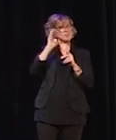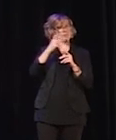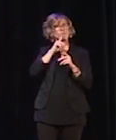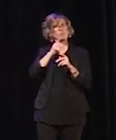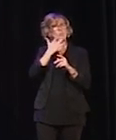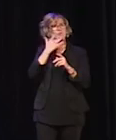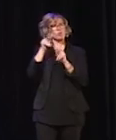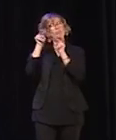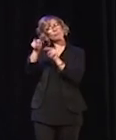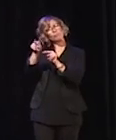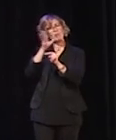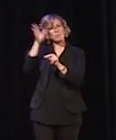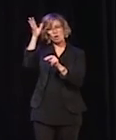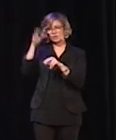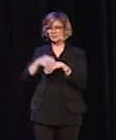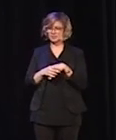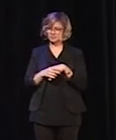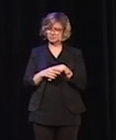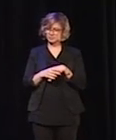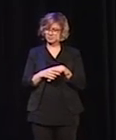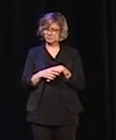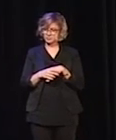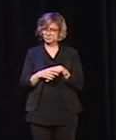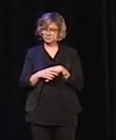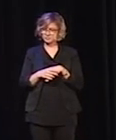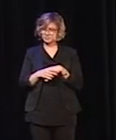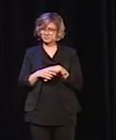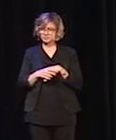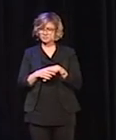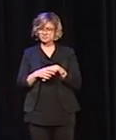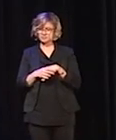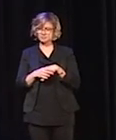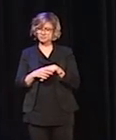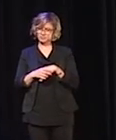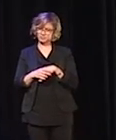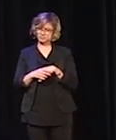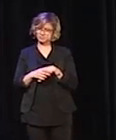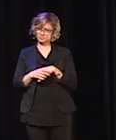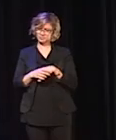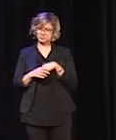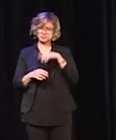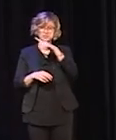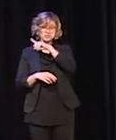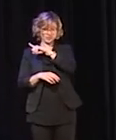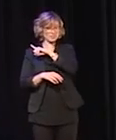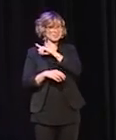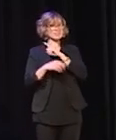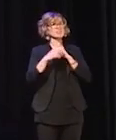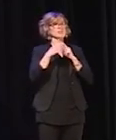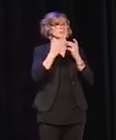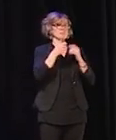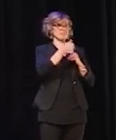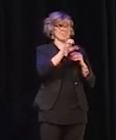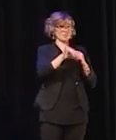And surprise. So you probably see this a lot too. I do this sometimes. But you're in a headset, you get used to sort of